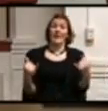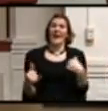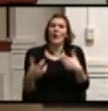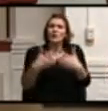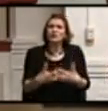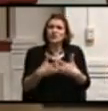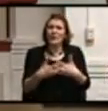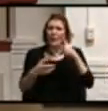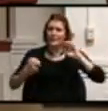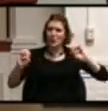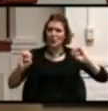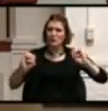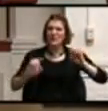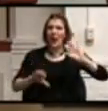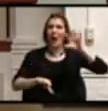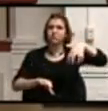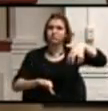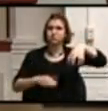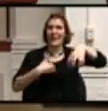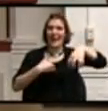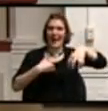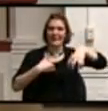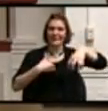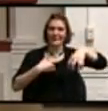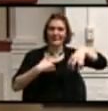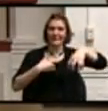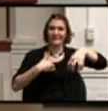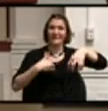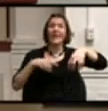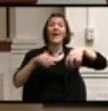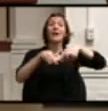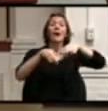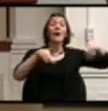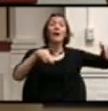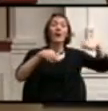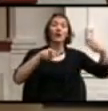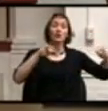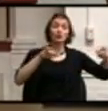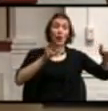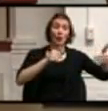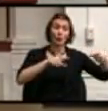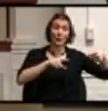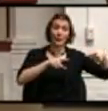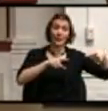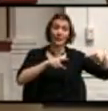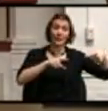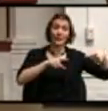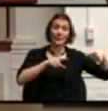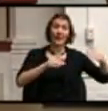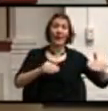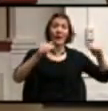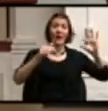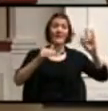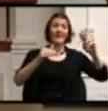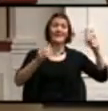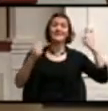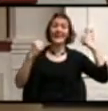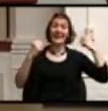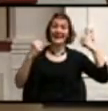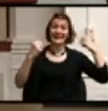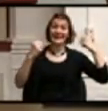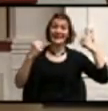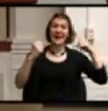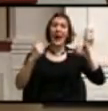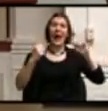for example, is right here. So this would be the patrol area. This is fitness. The IT room